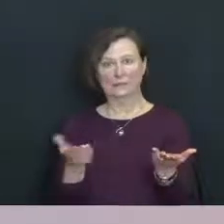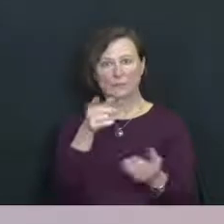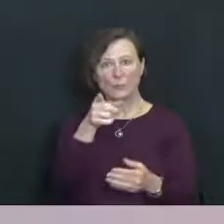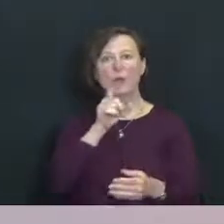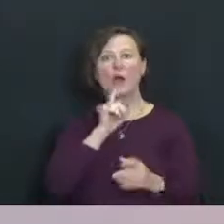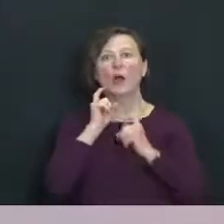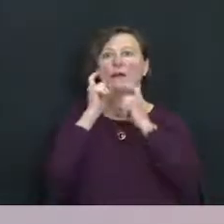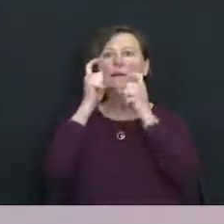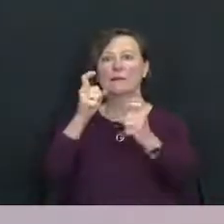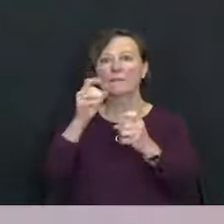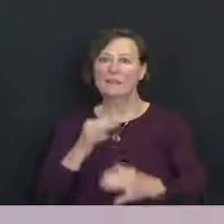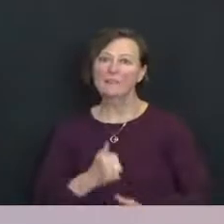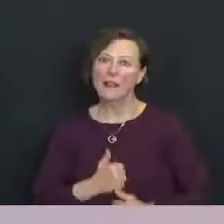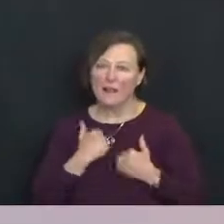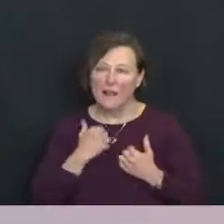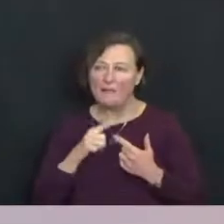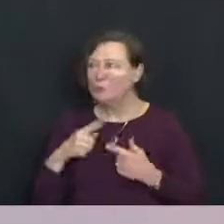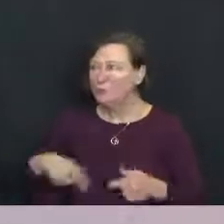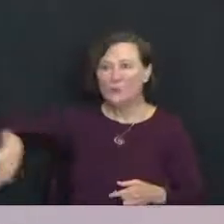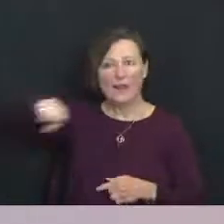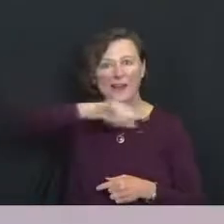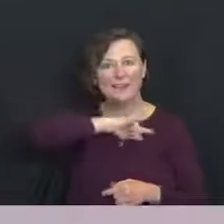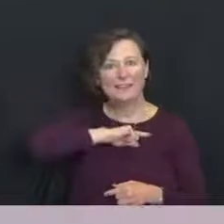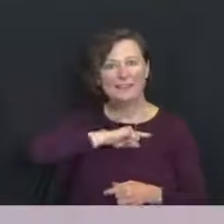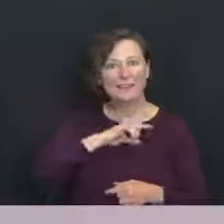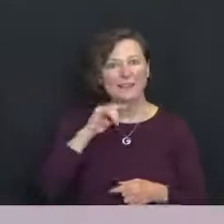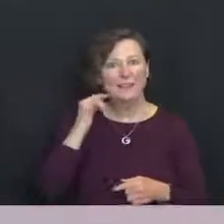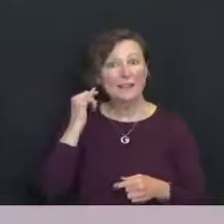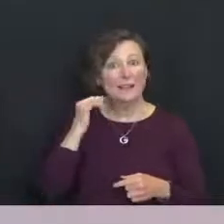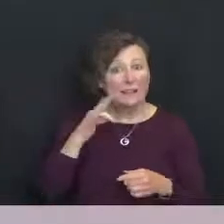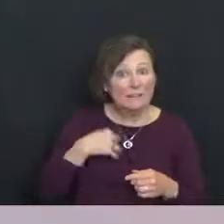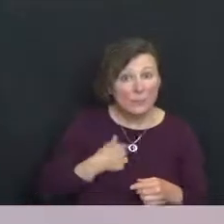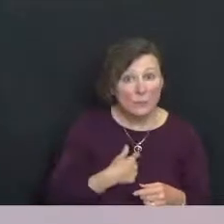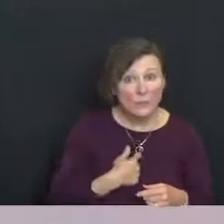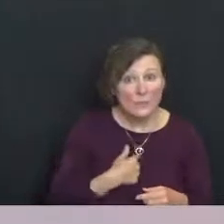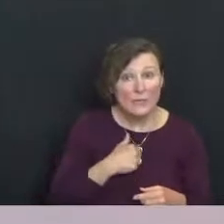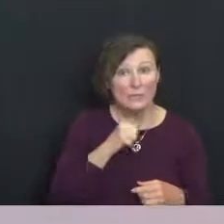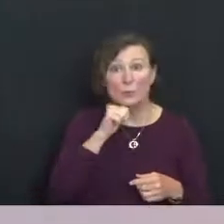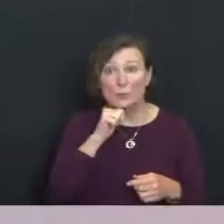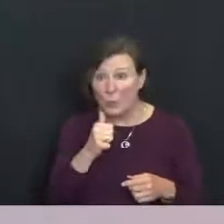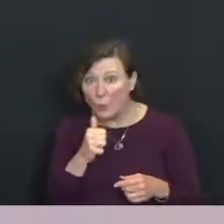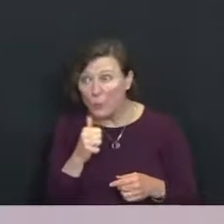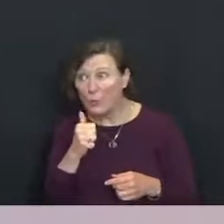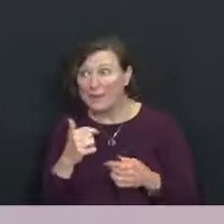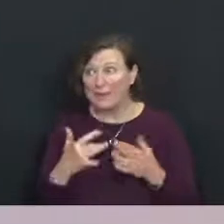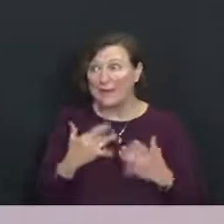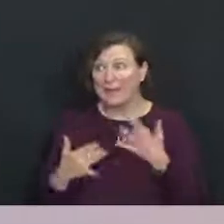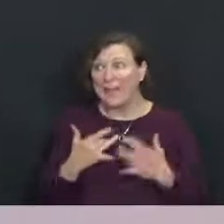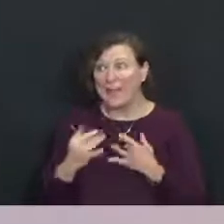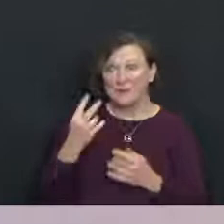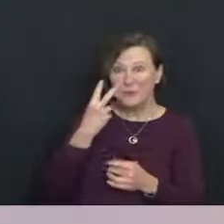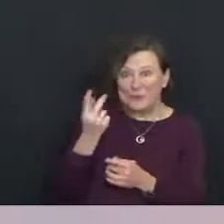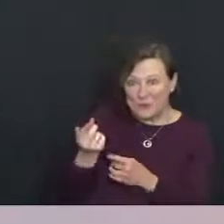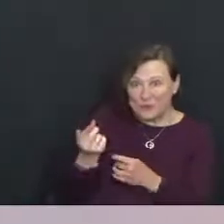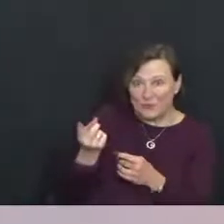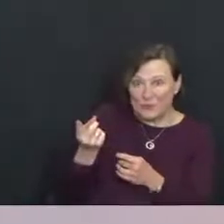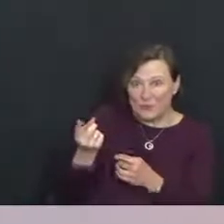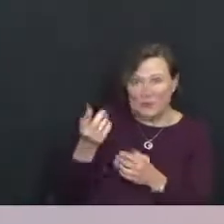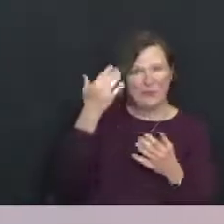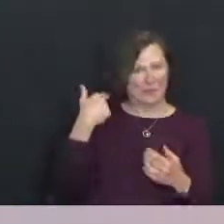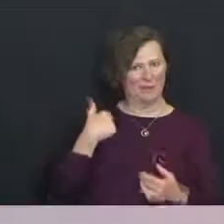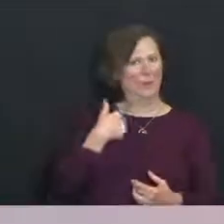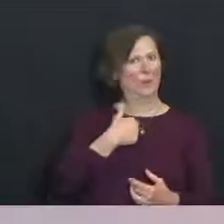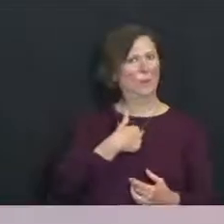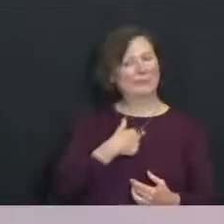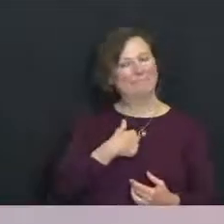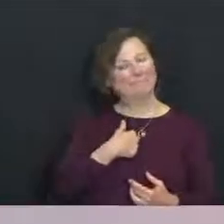life to the rest of us. And if we don't get excited when we see you, it's because we don't really see